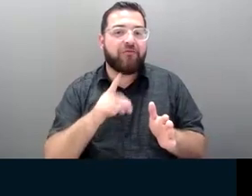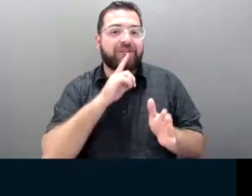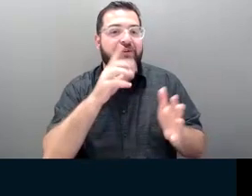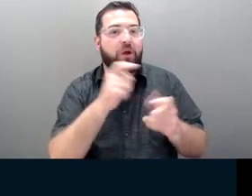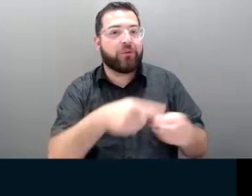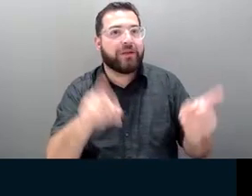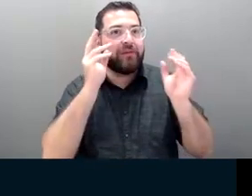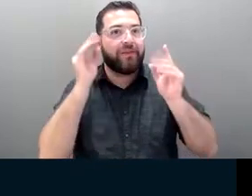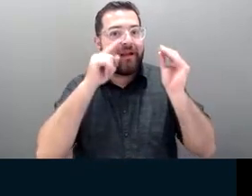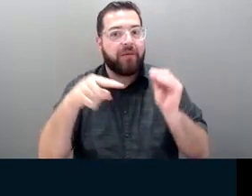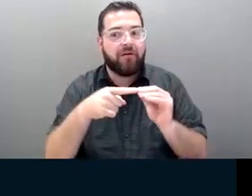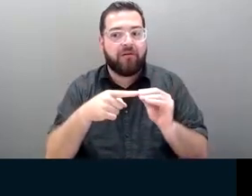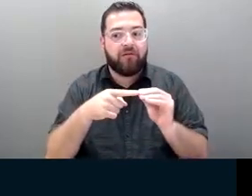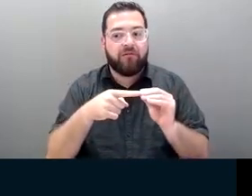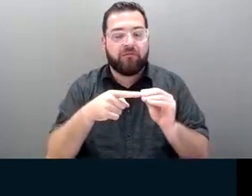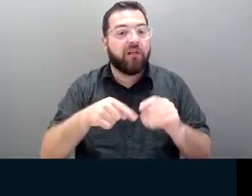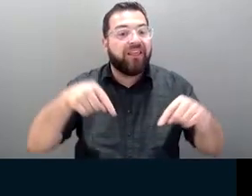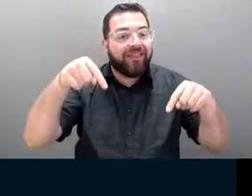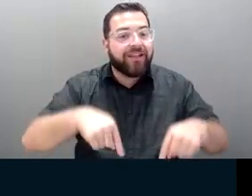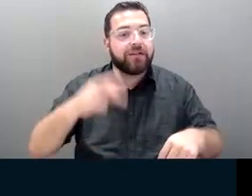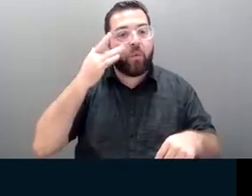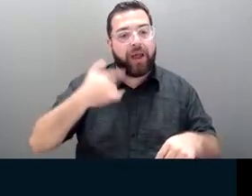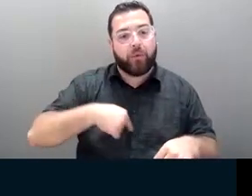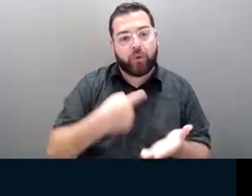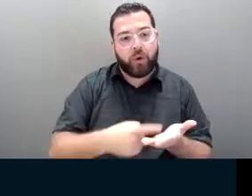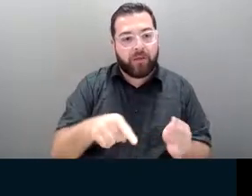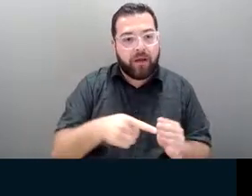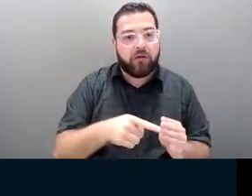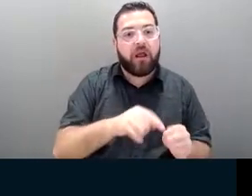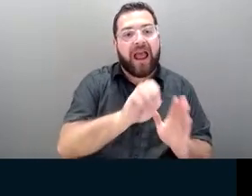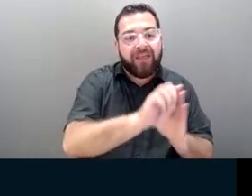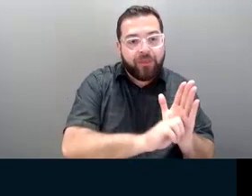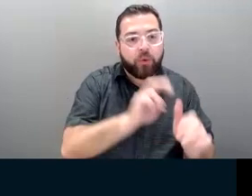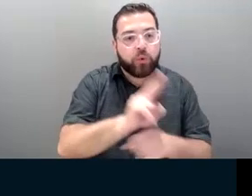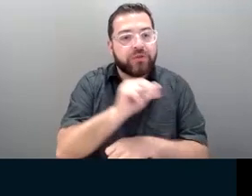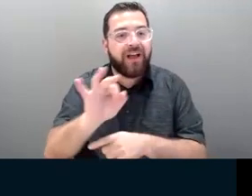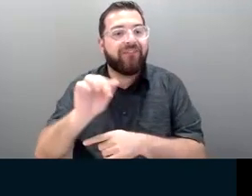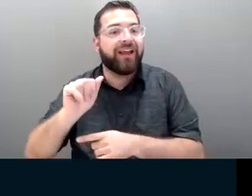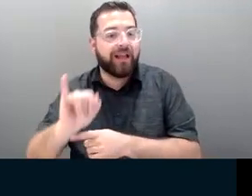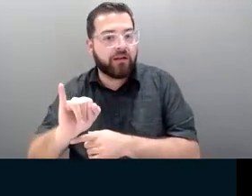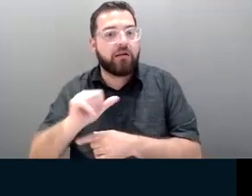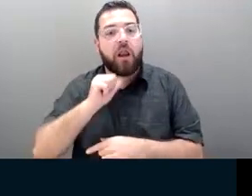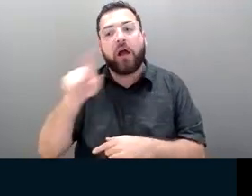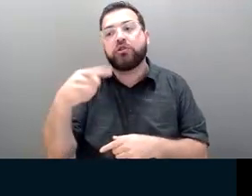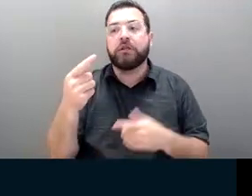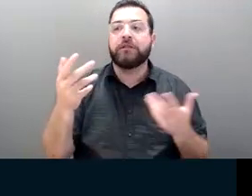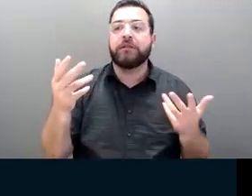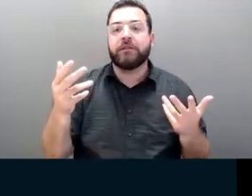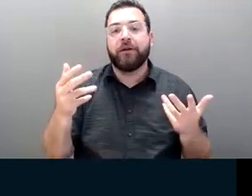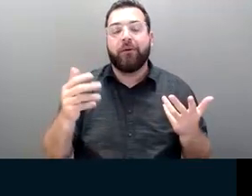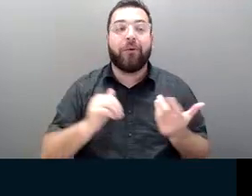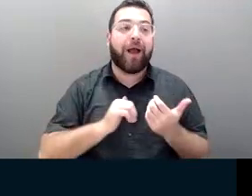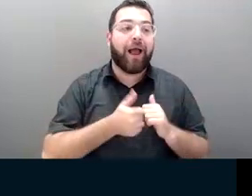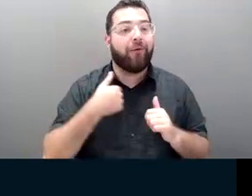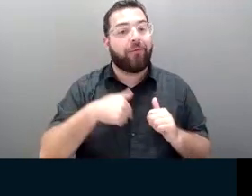why we're talking about ethical uses of AI. This is why we're not just talking about, how might we design an